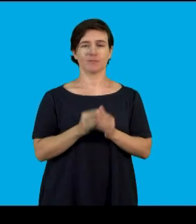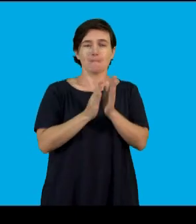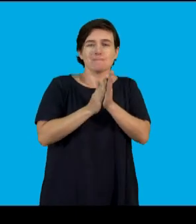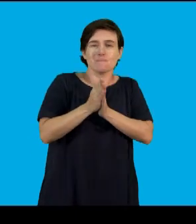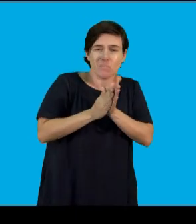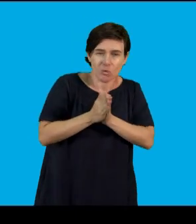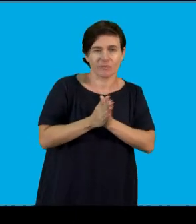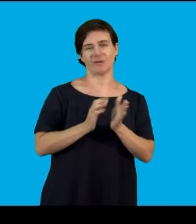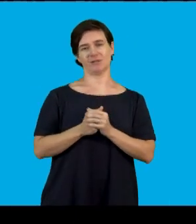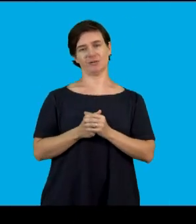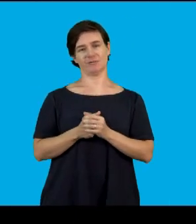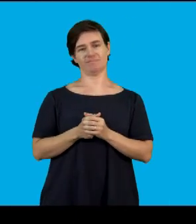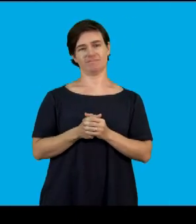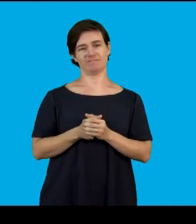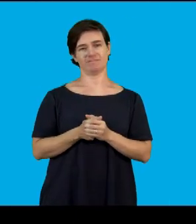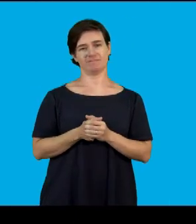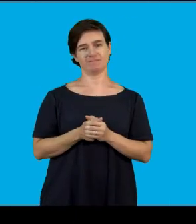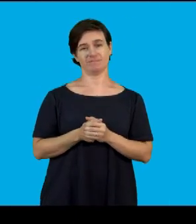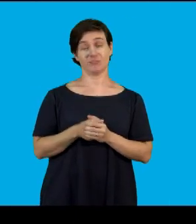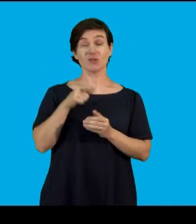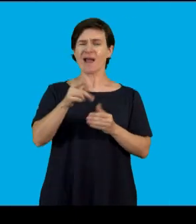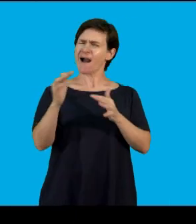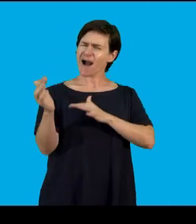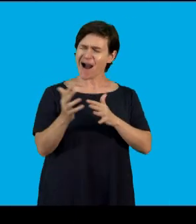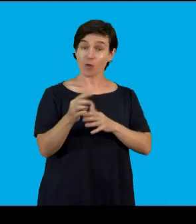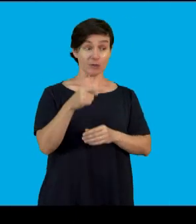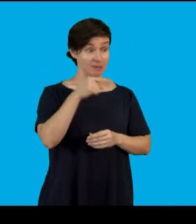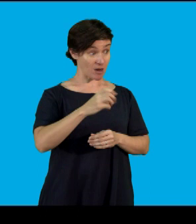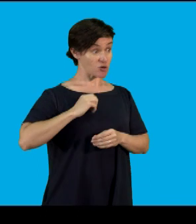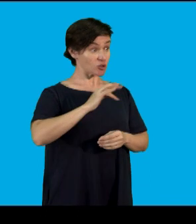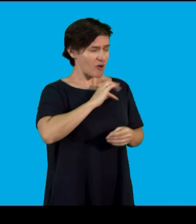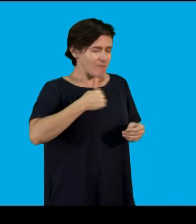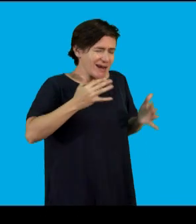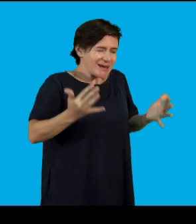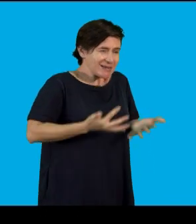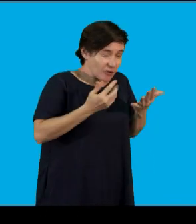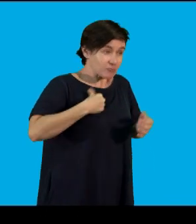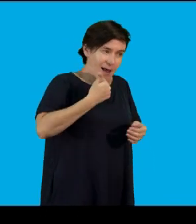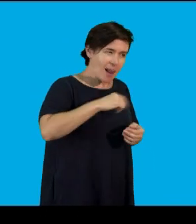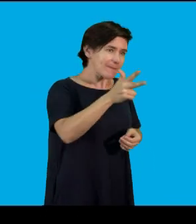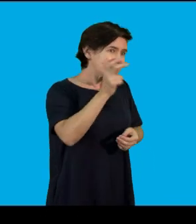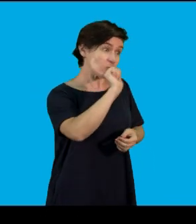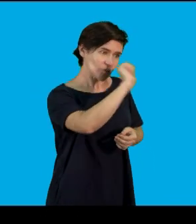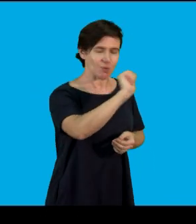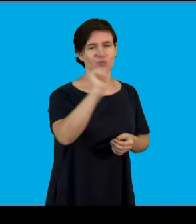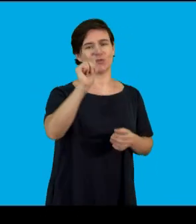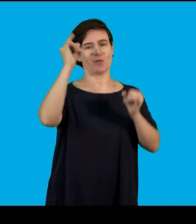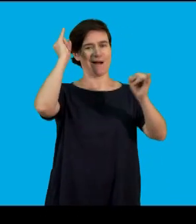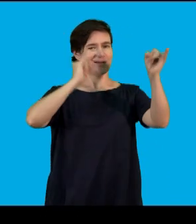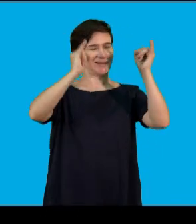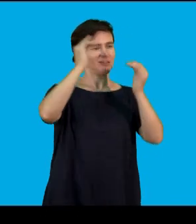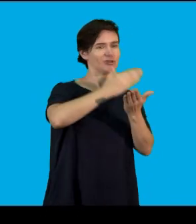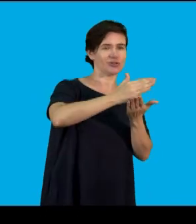Right, motivation. Employees are requested to first generate ideas and then share the idea with another